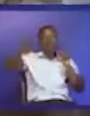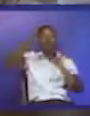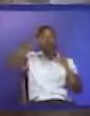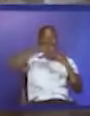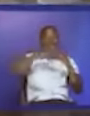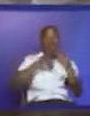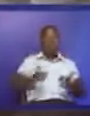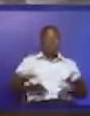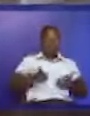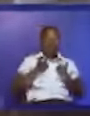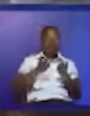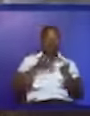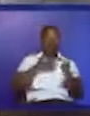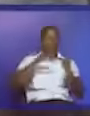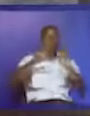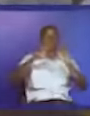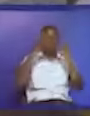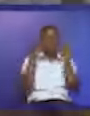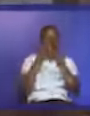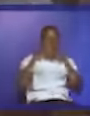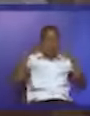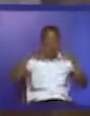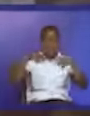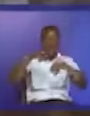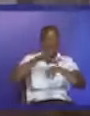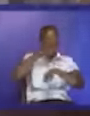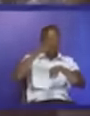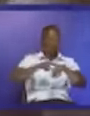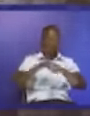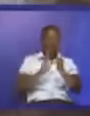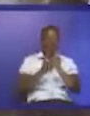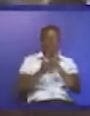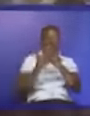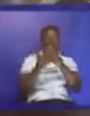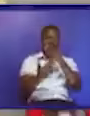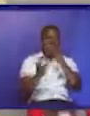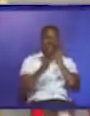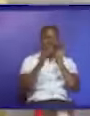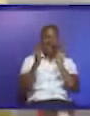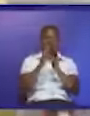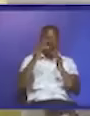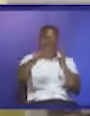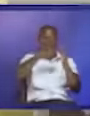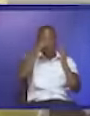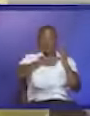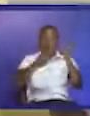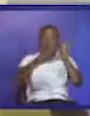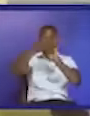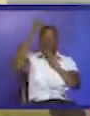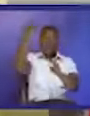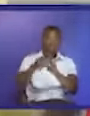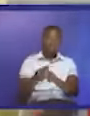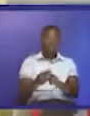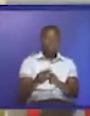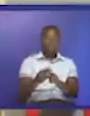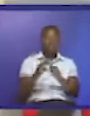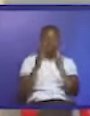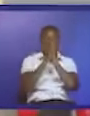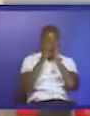family, this nation, by the blood of Jesus, be canceled now. Open your mouth and